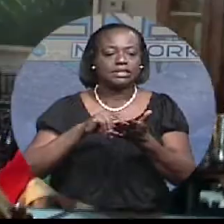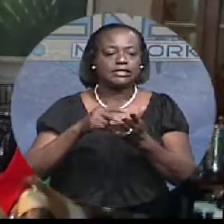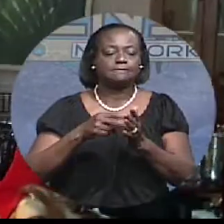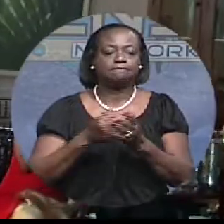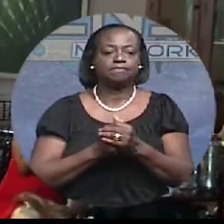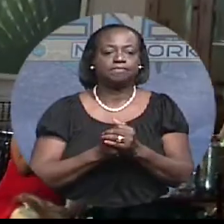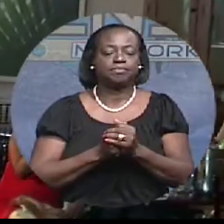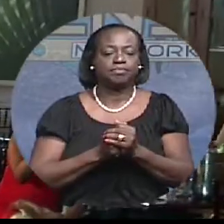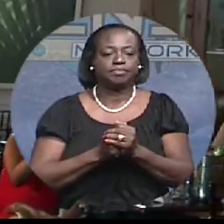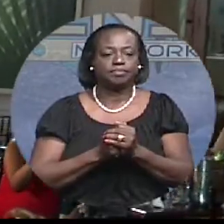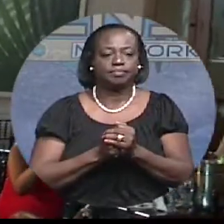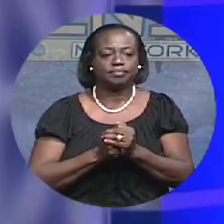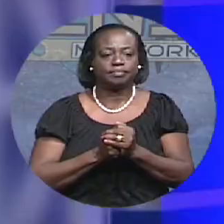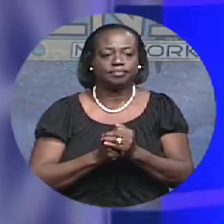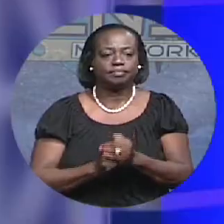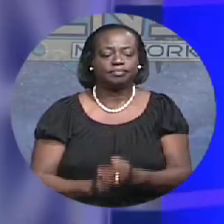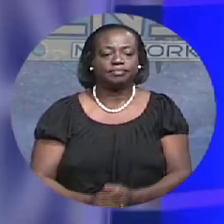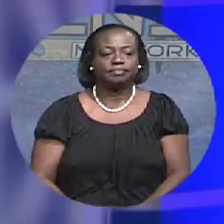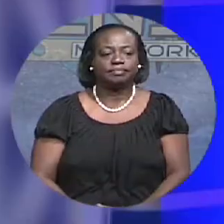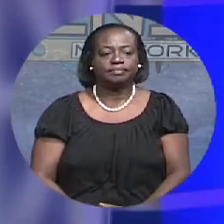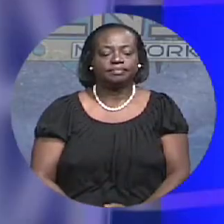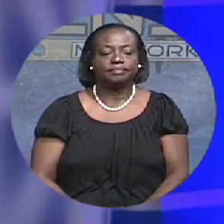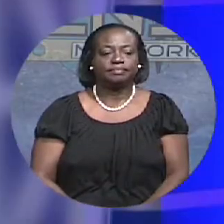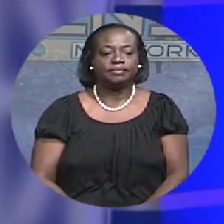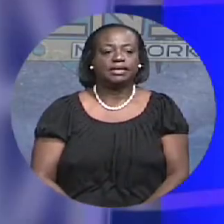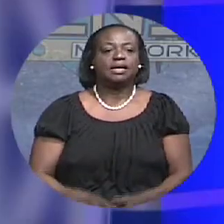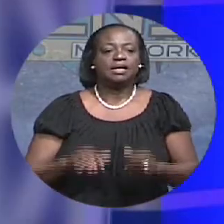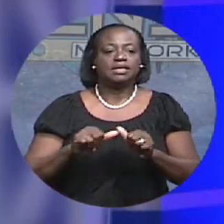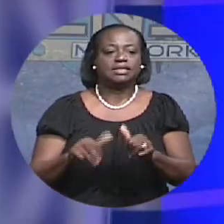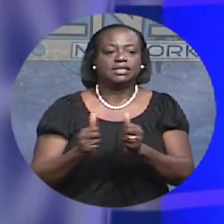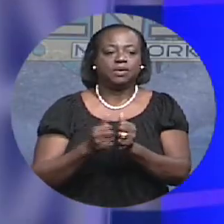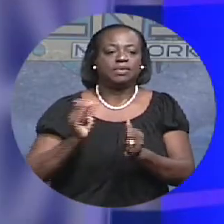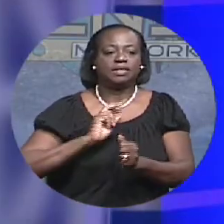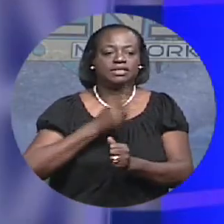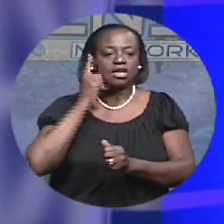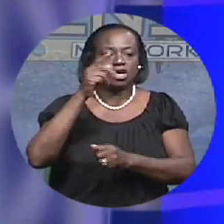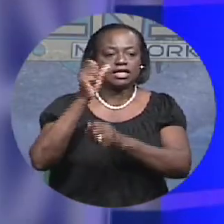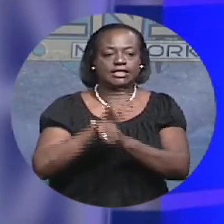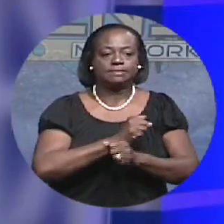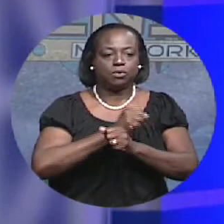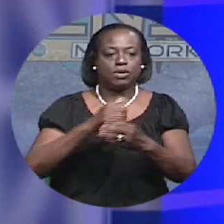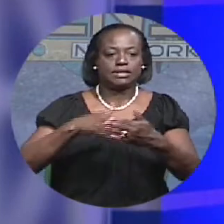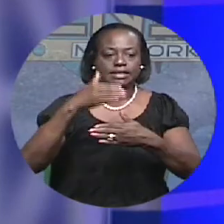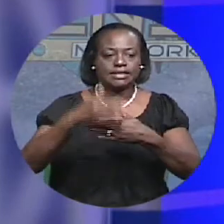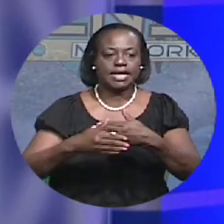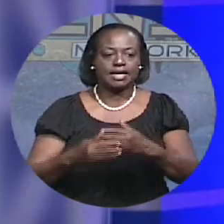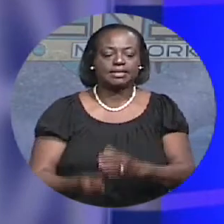pageant for. And stay with us, a look at sports is next.